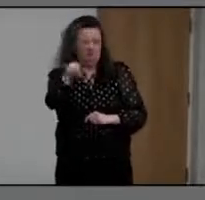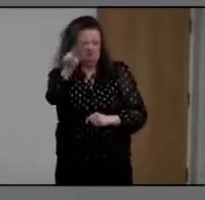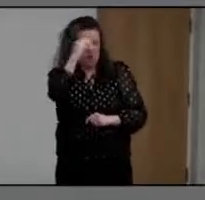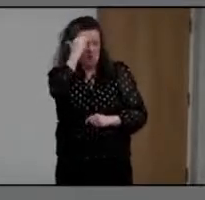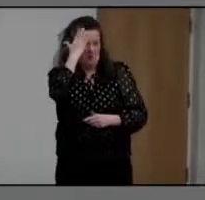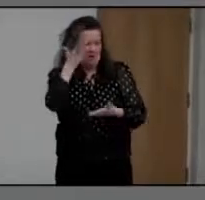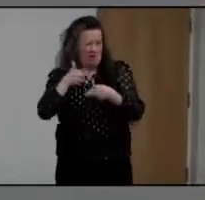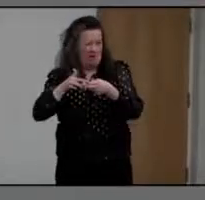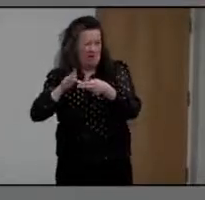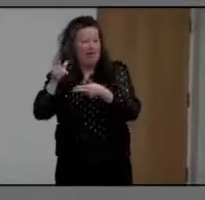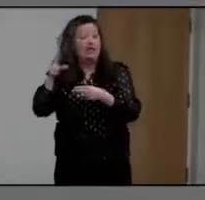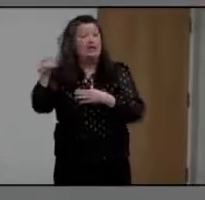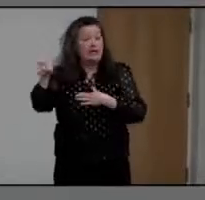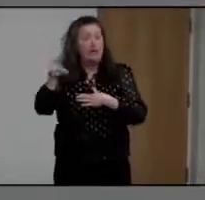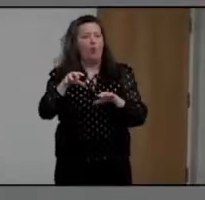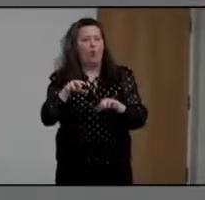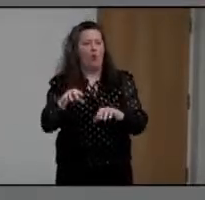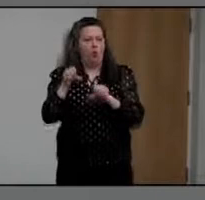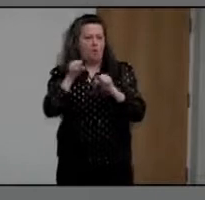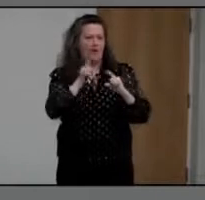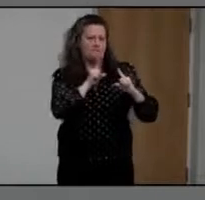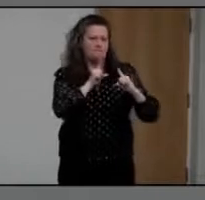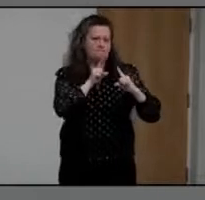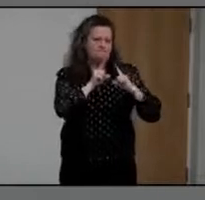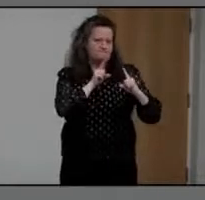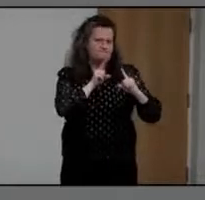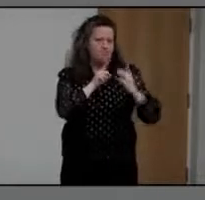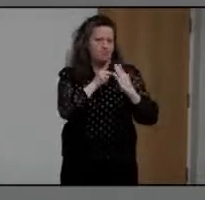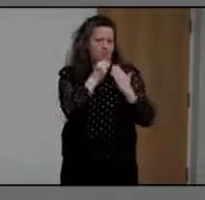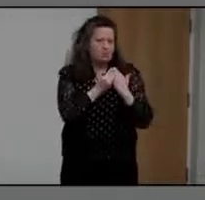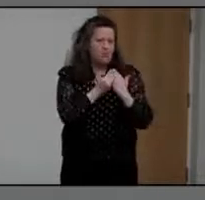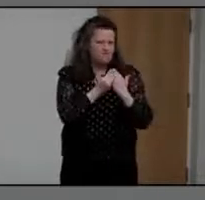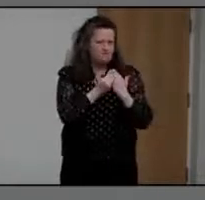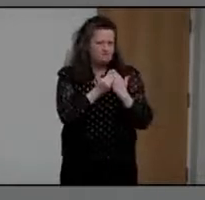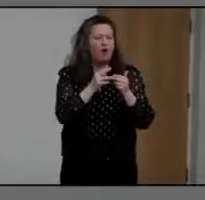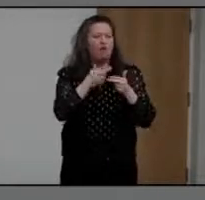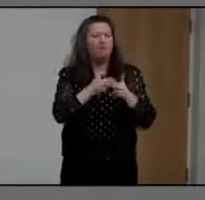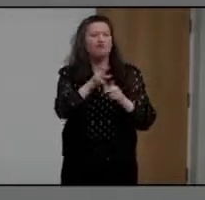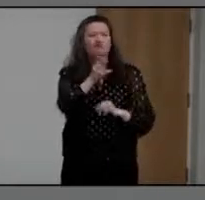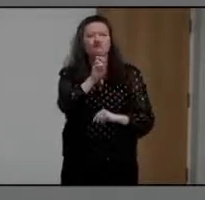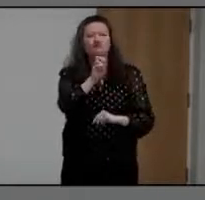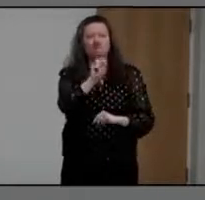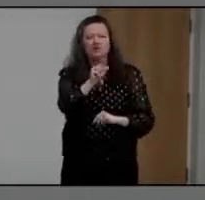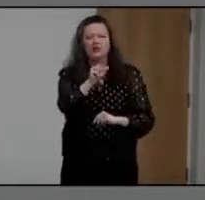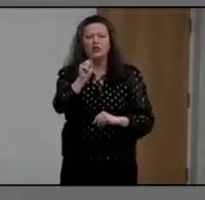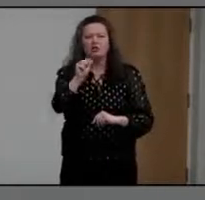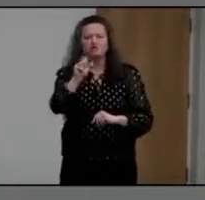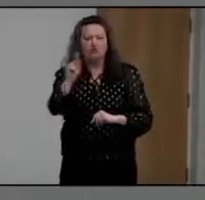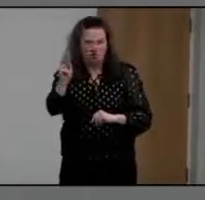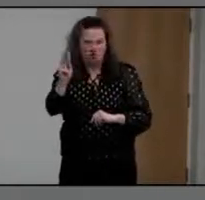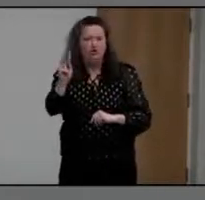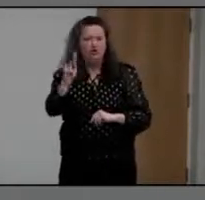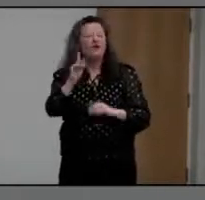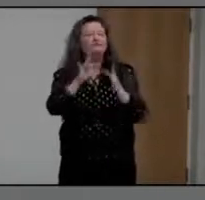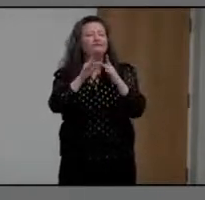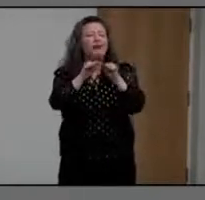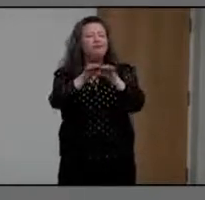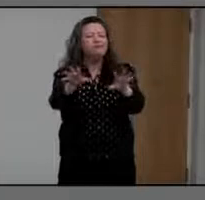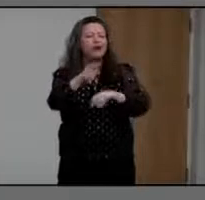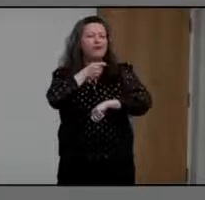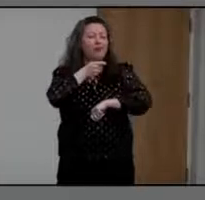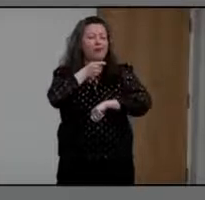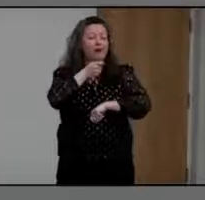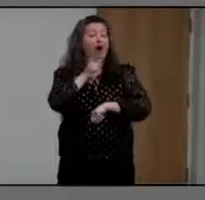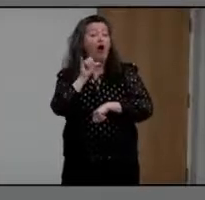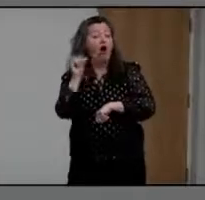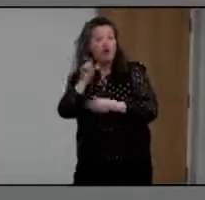hosts Real Talk, one of Canada's most downloaded modern talk shows. He recently graced the cover of Edify